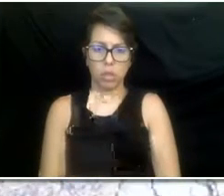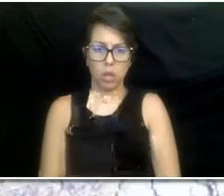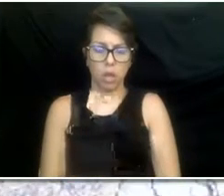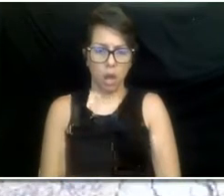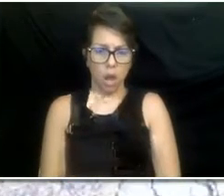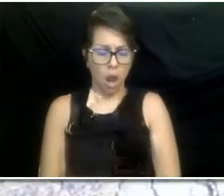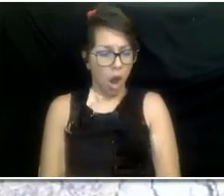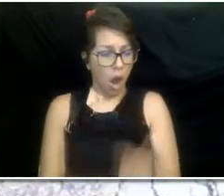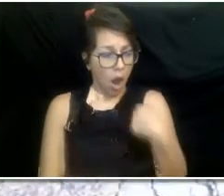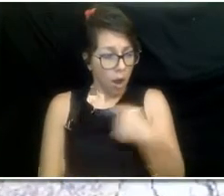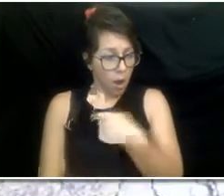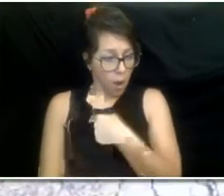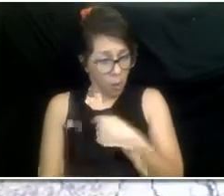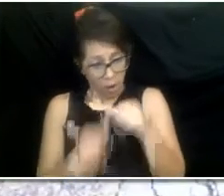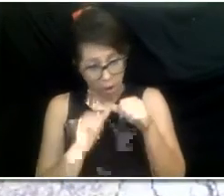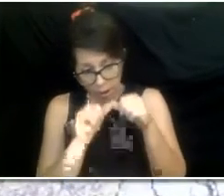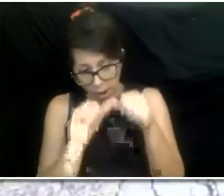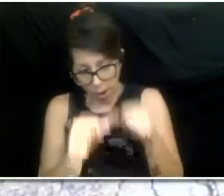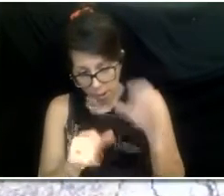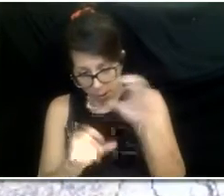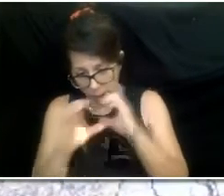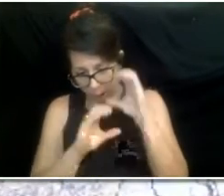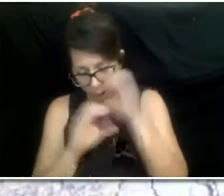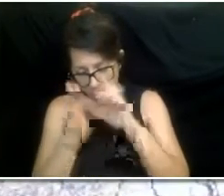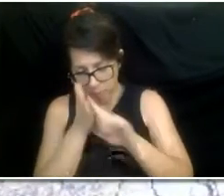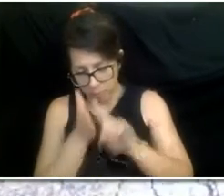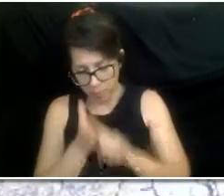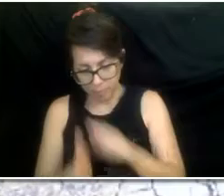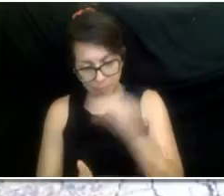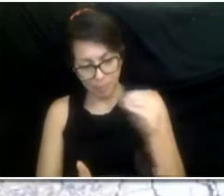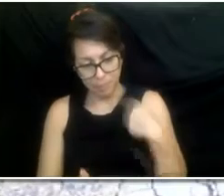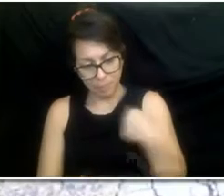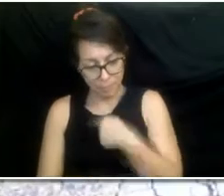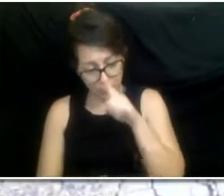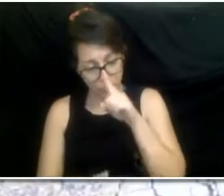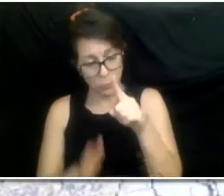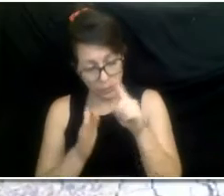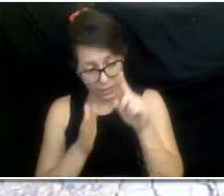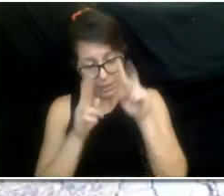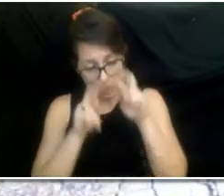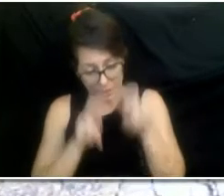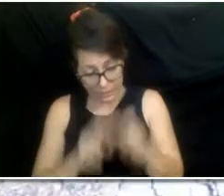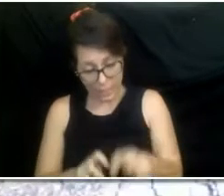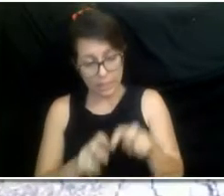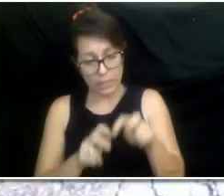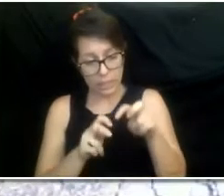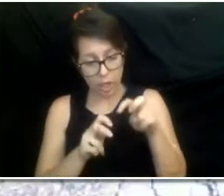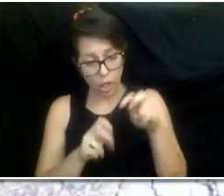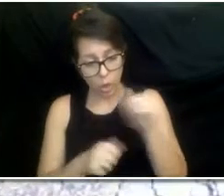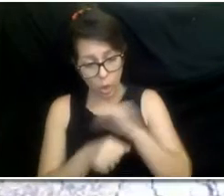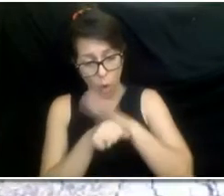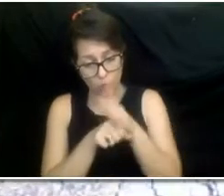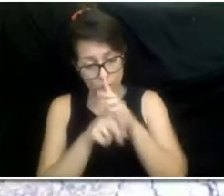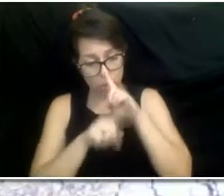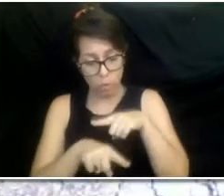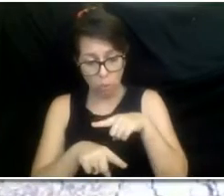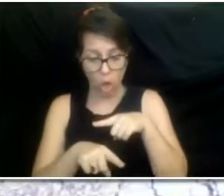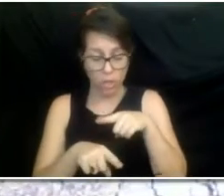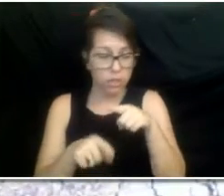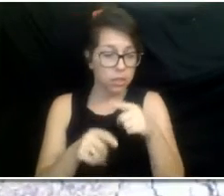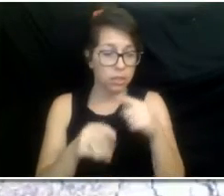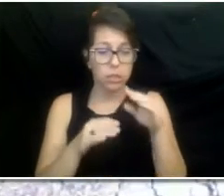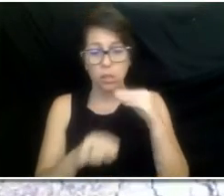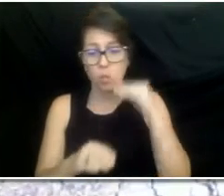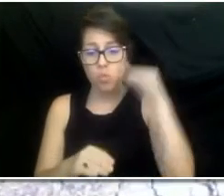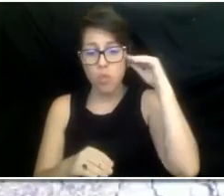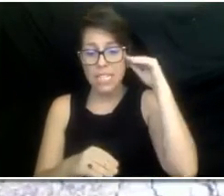modifications need to be made to their budgets to be able to um honor any reasonable or additional costs that they